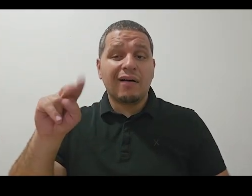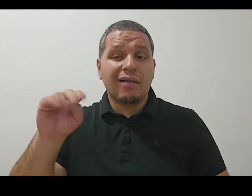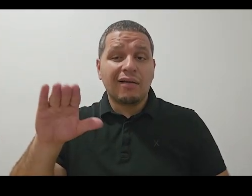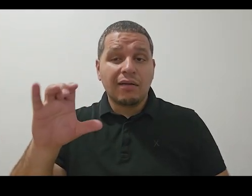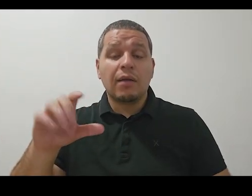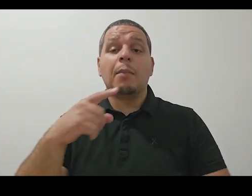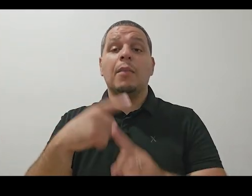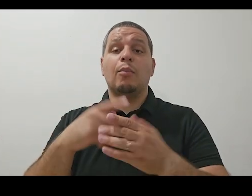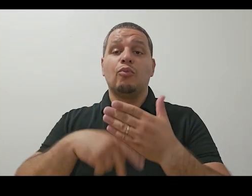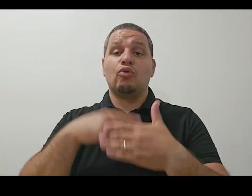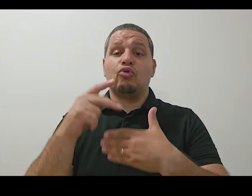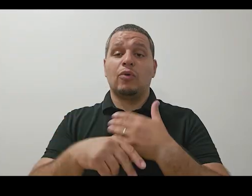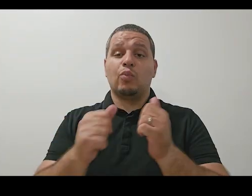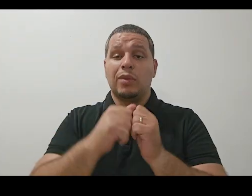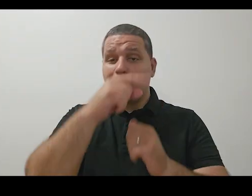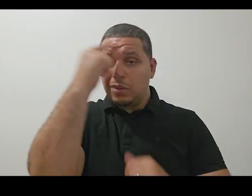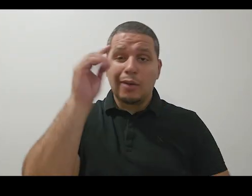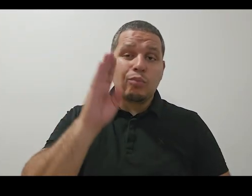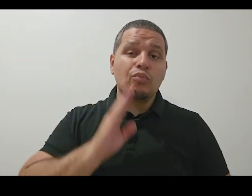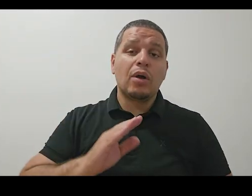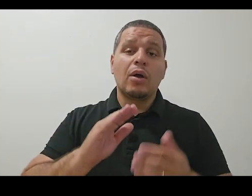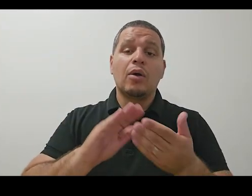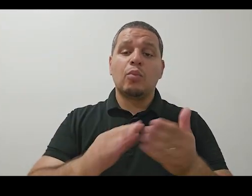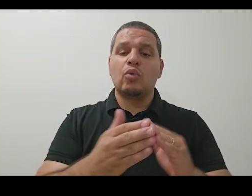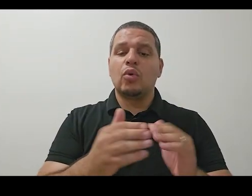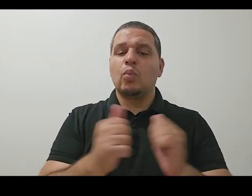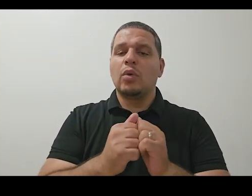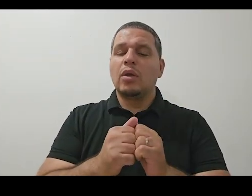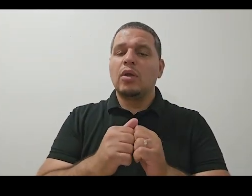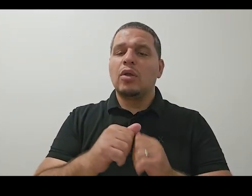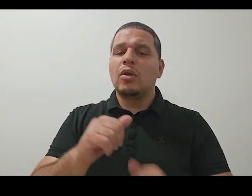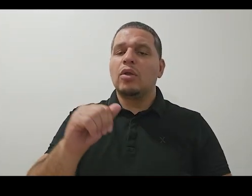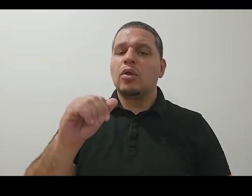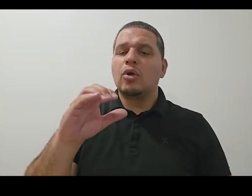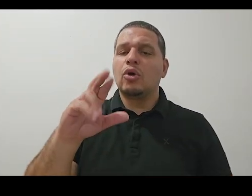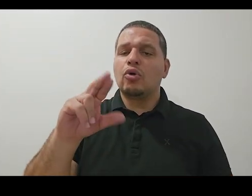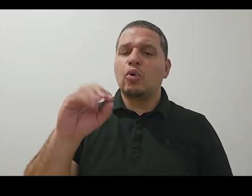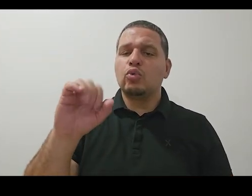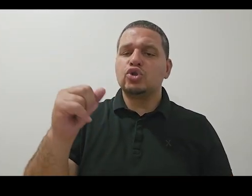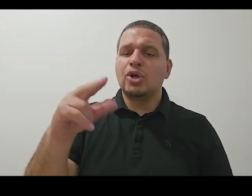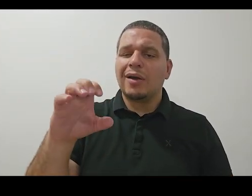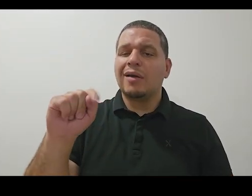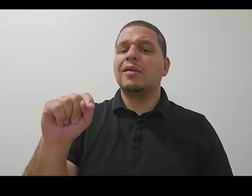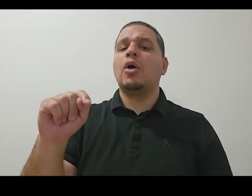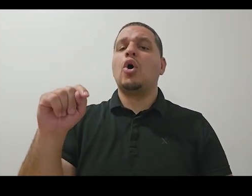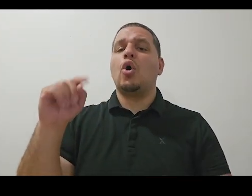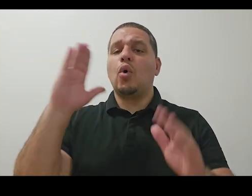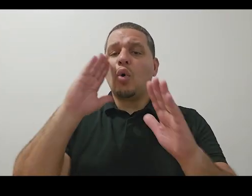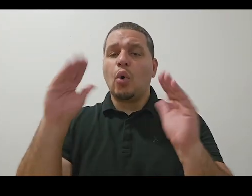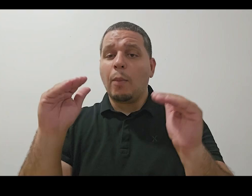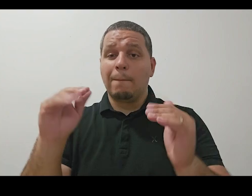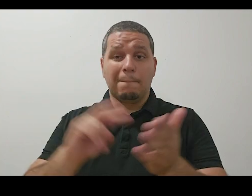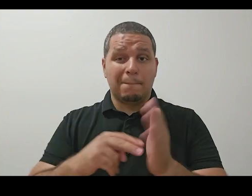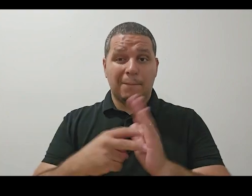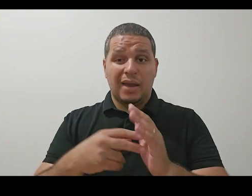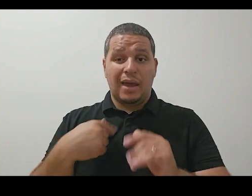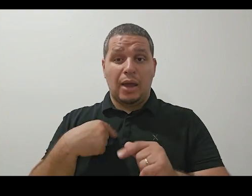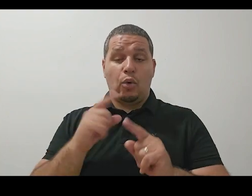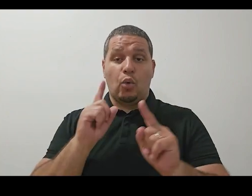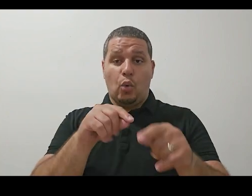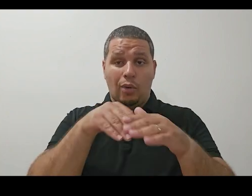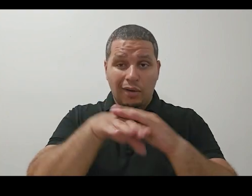and Brown community is called Sharing Hope, which I call a community conversation, where I go in and open up